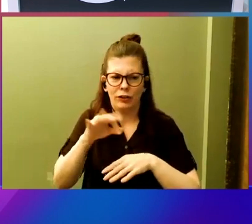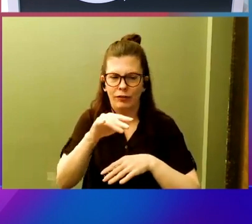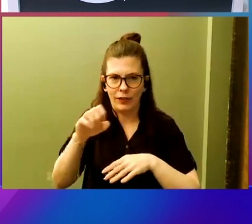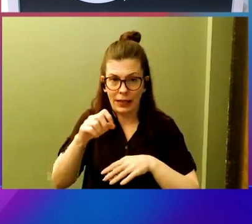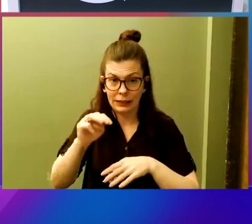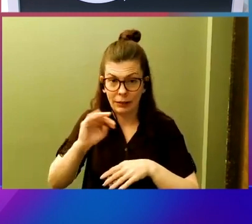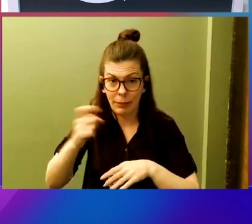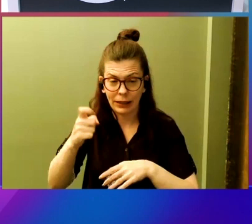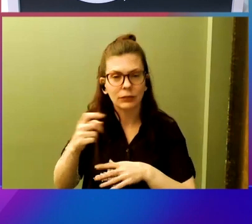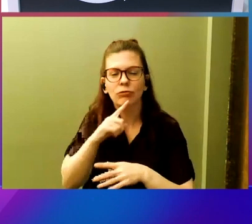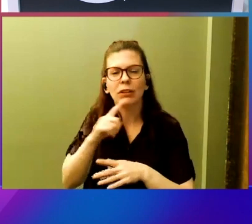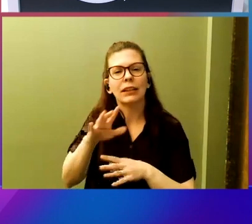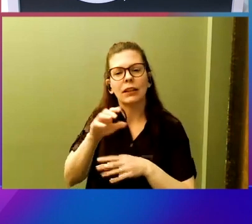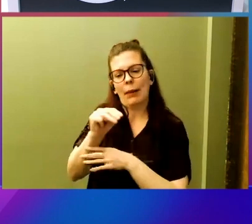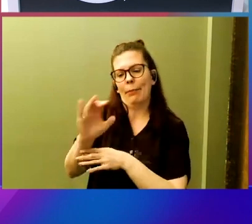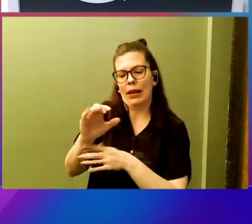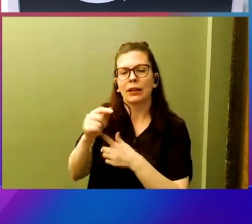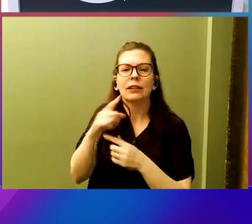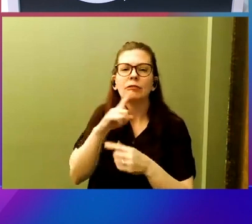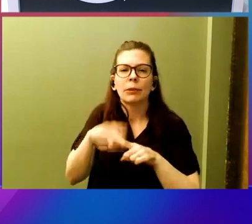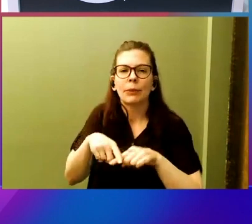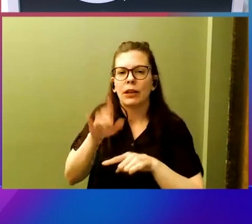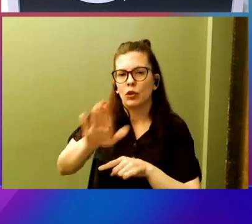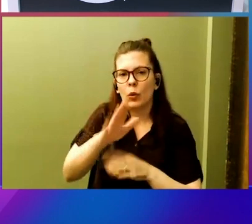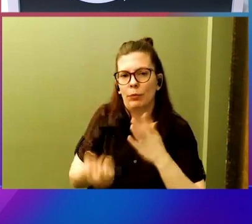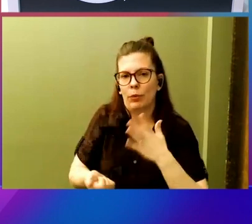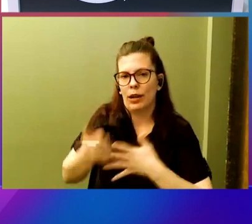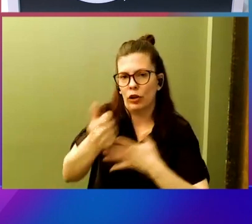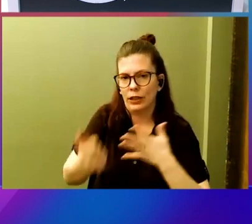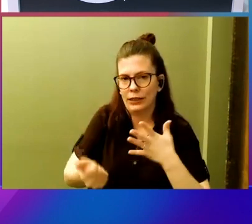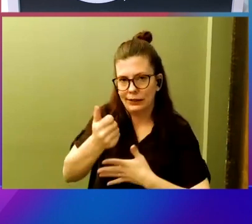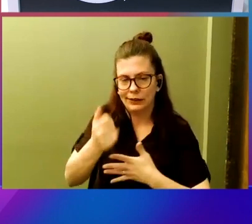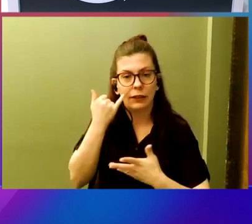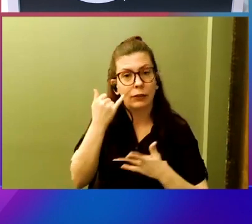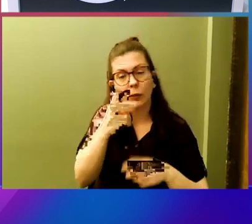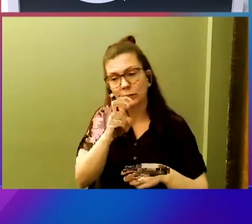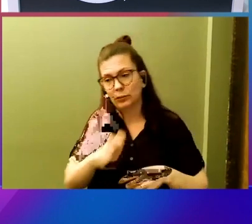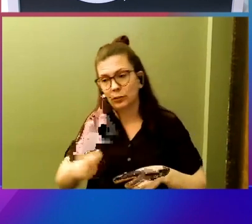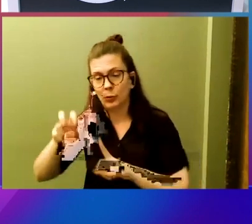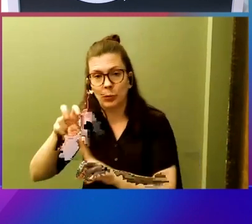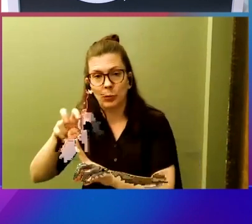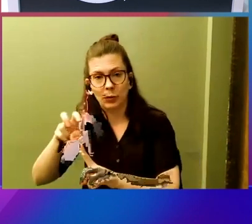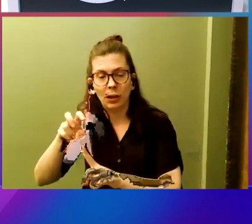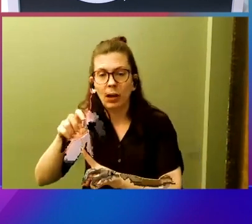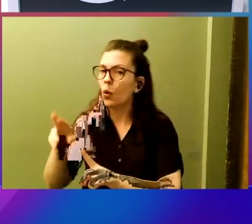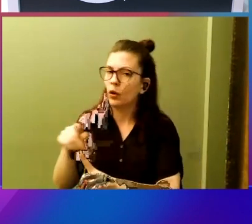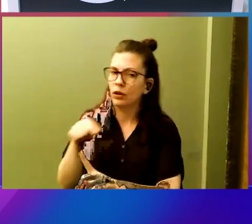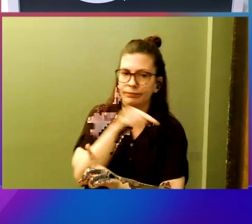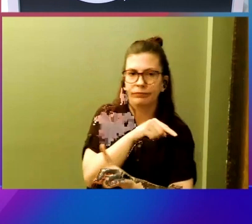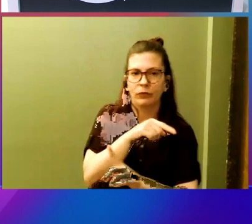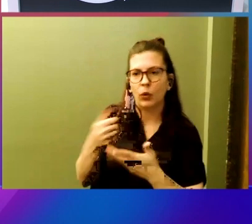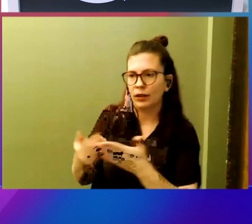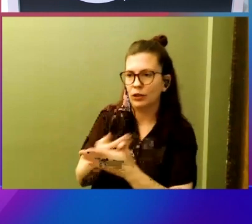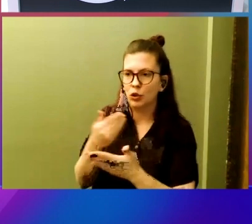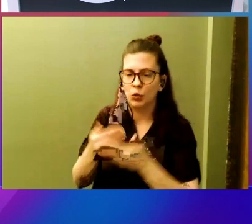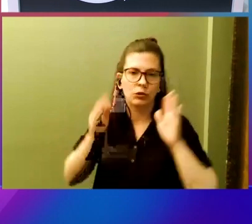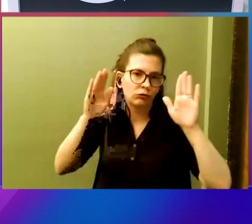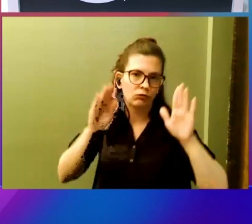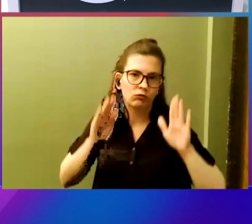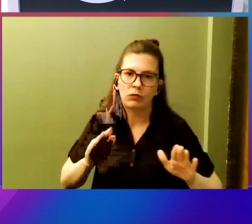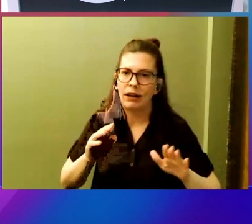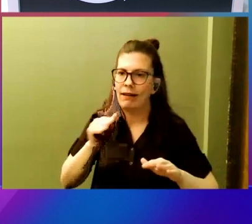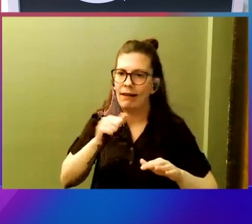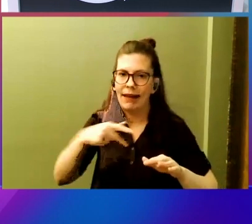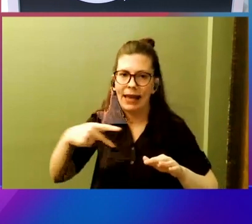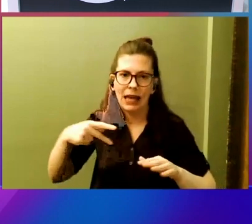Do you want to invest in re-architecture versus and move to native silicon versus, hey, we have this new great app feature coming soon that we